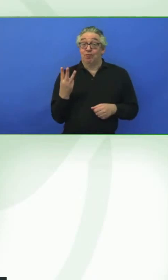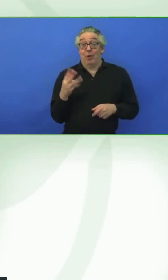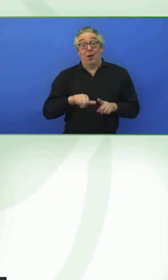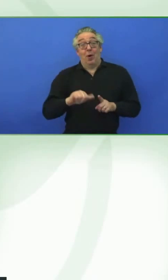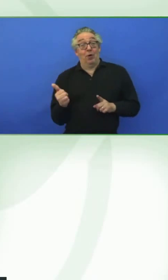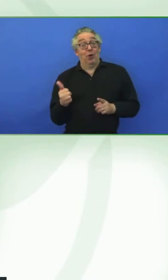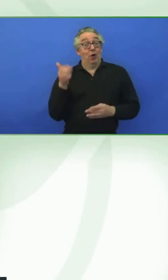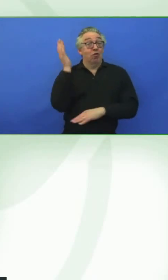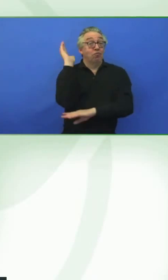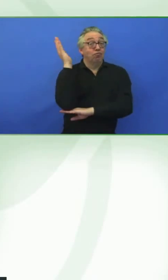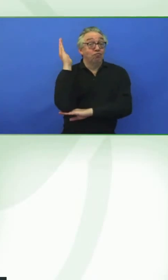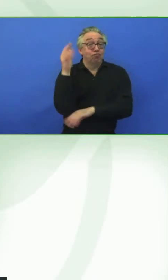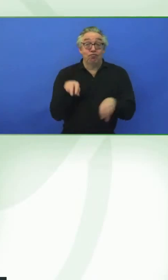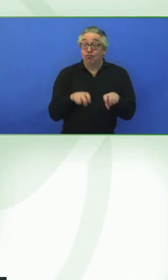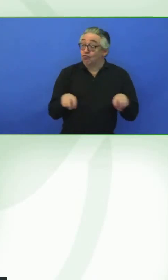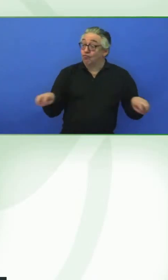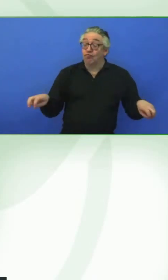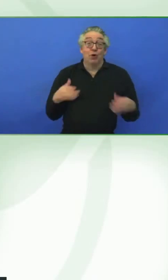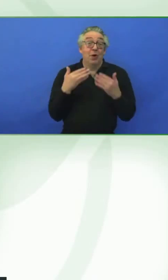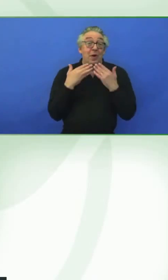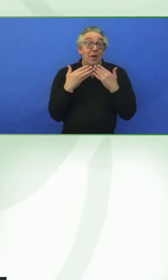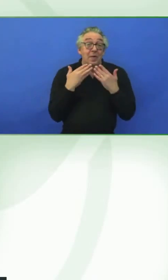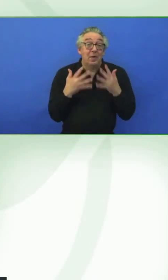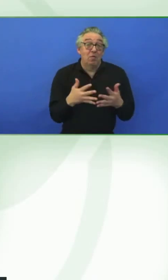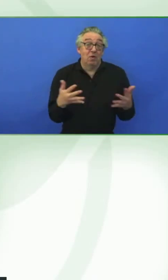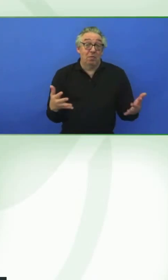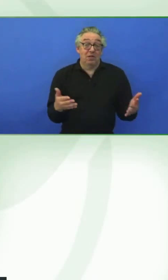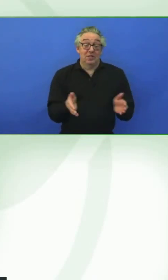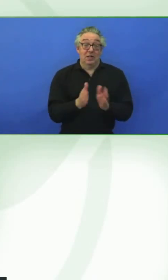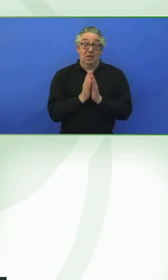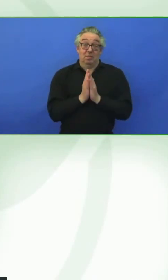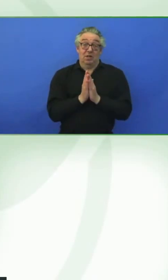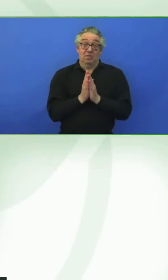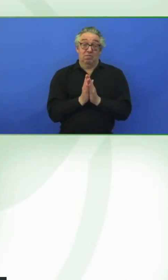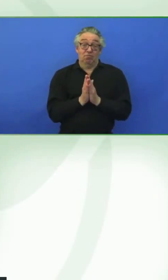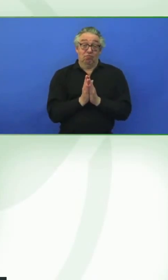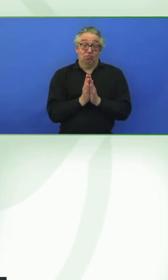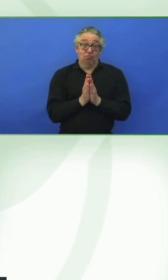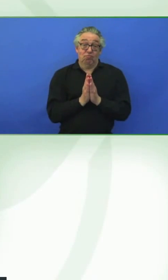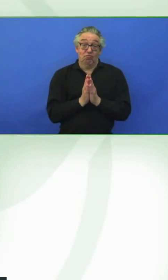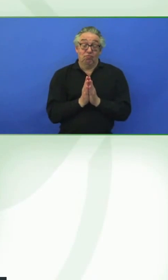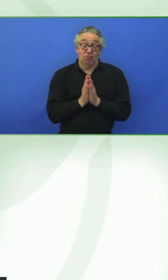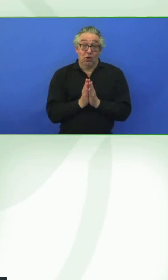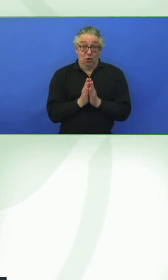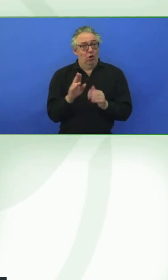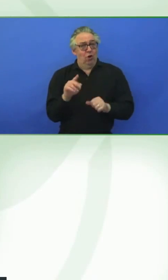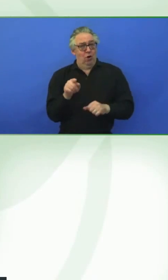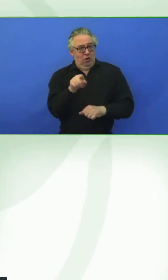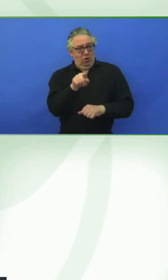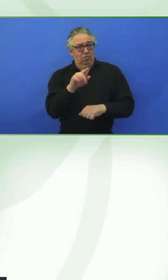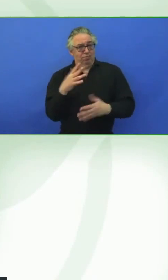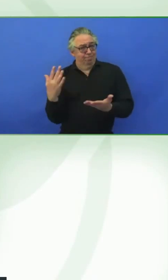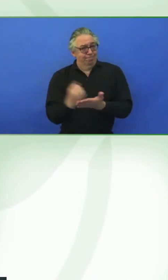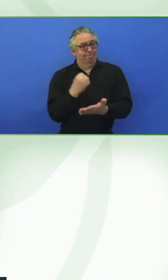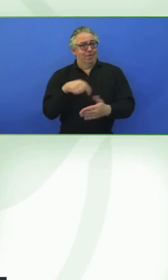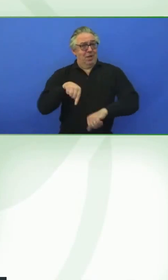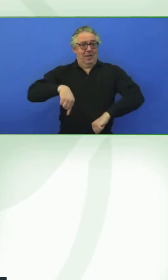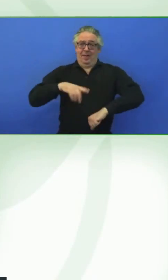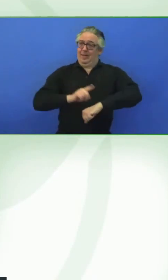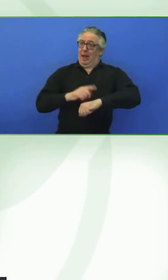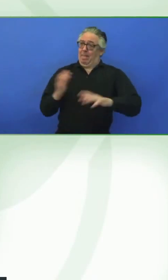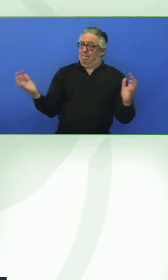very much. Please use the time and the possibilities of this conference, get in contact and speak with them.